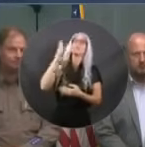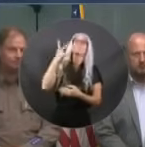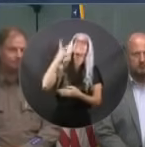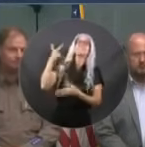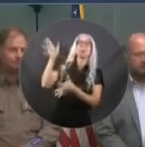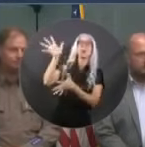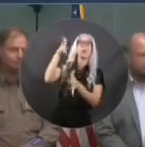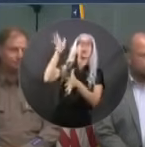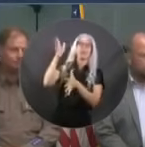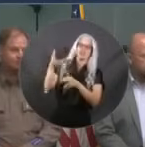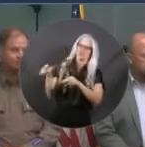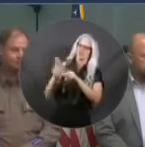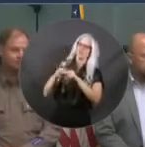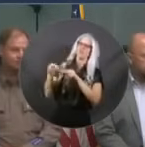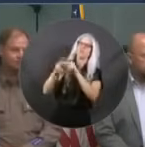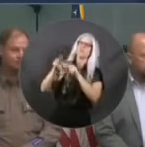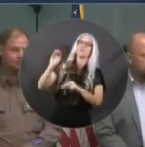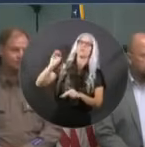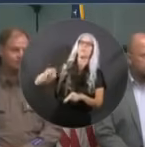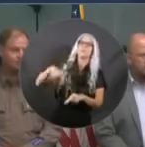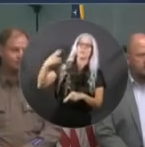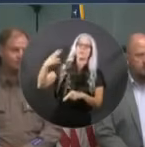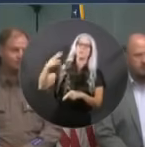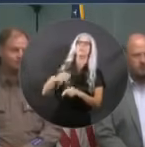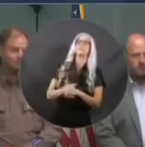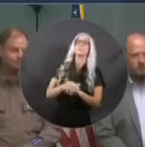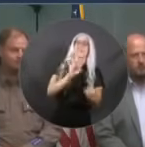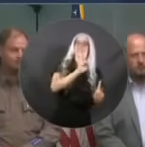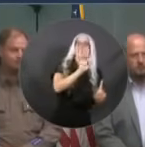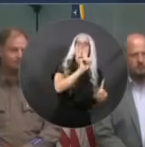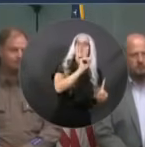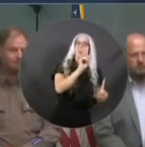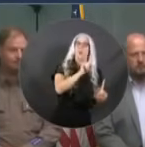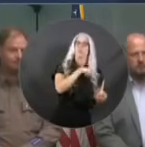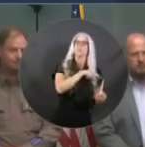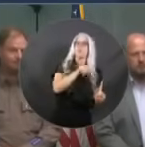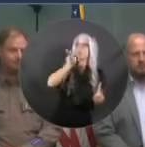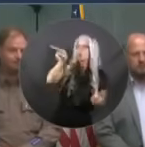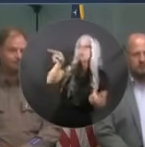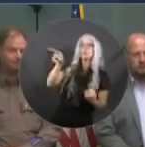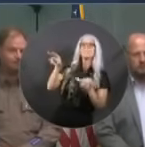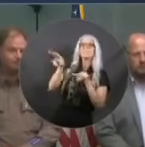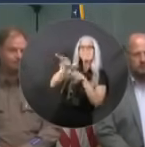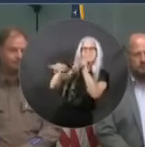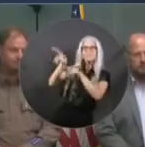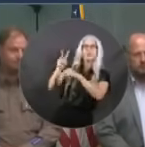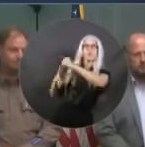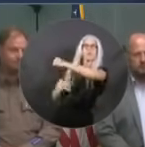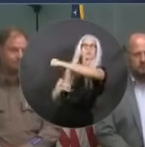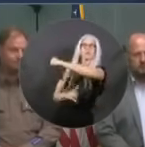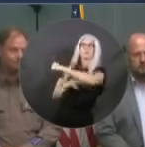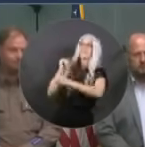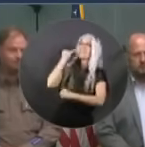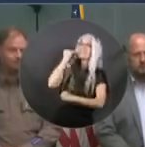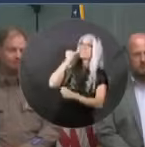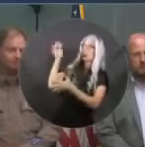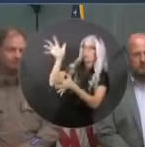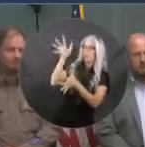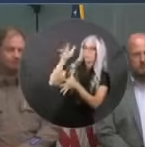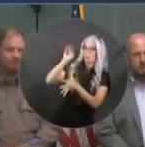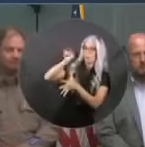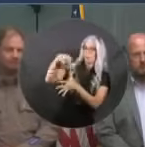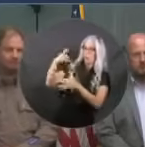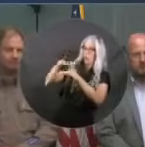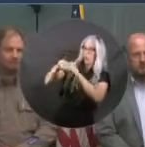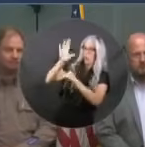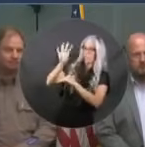law enforcement to close bridges once wind speeds reach 40 miles an hour or more. So just keep in mind with that, with any